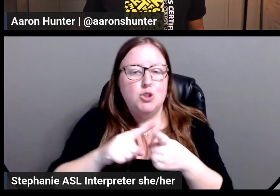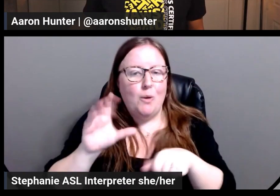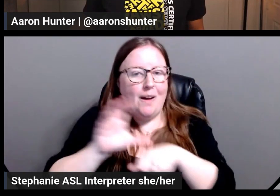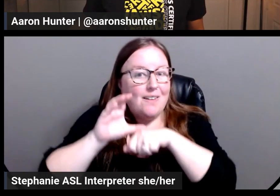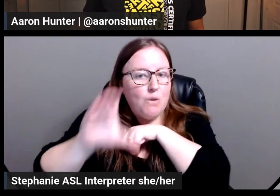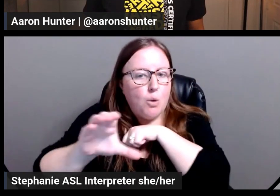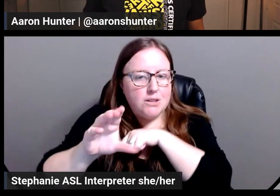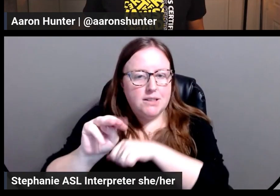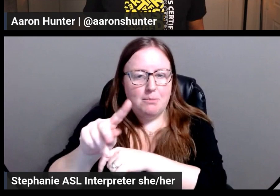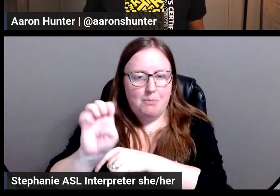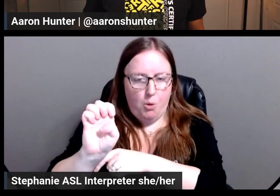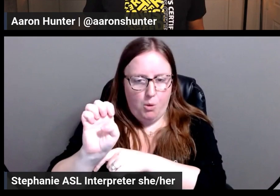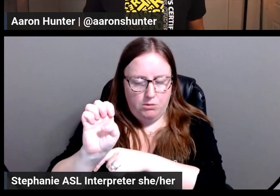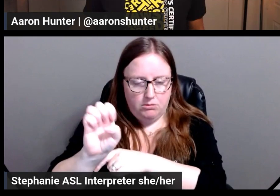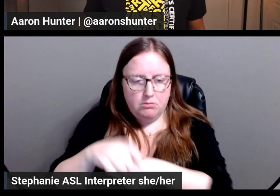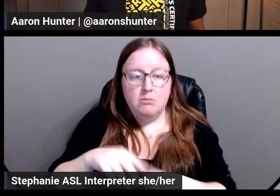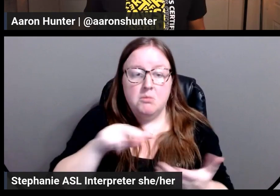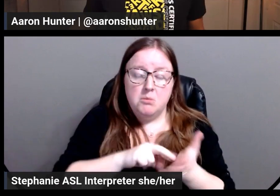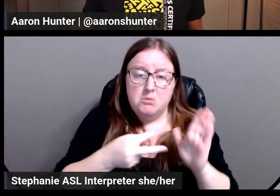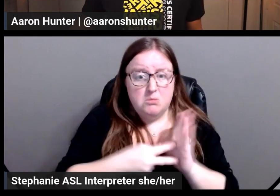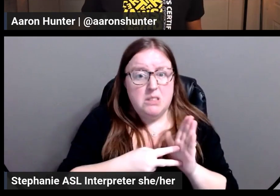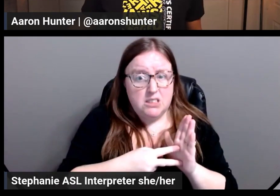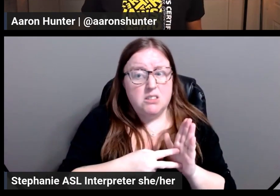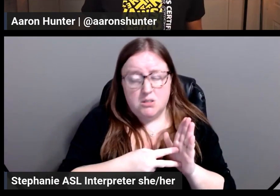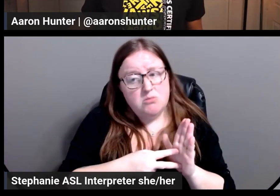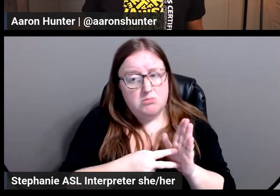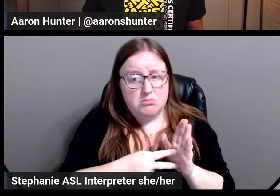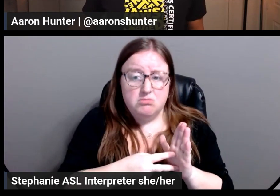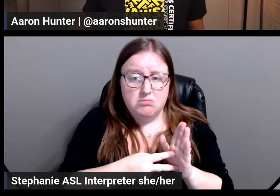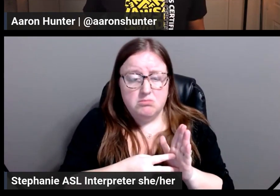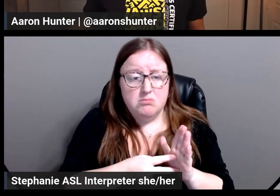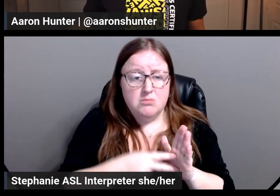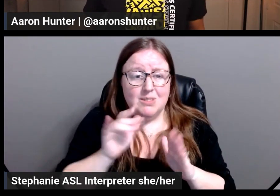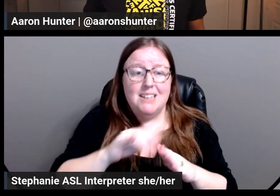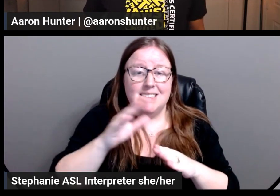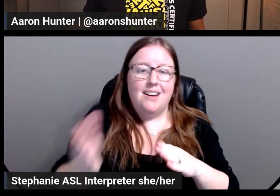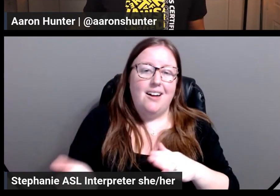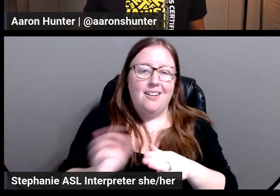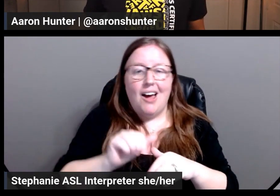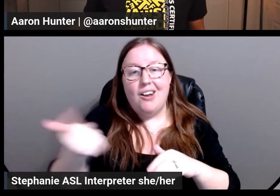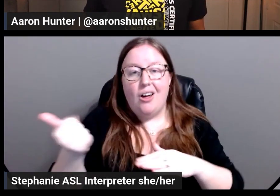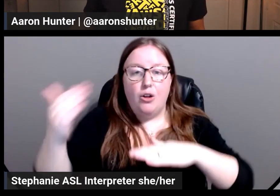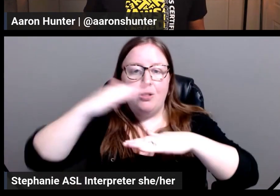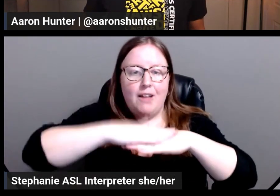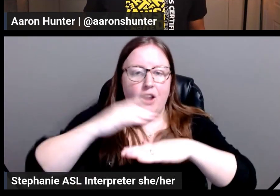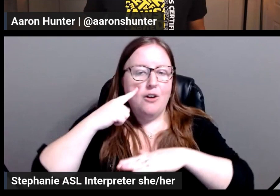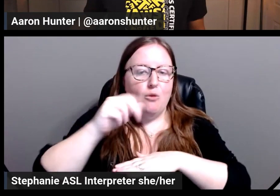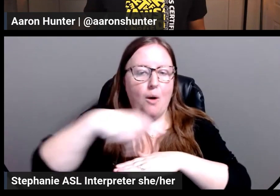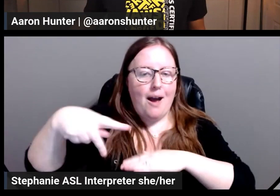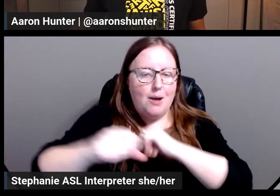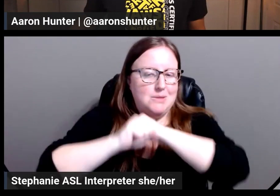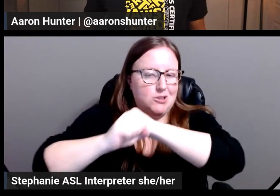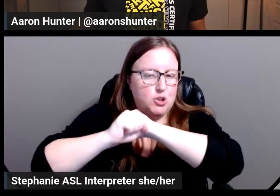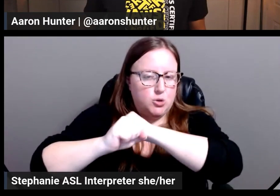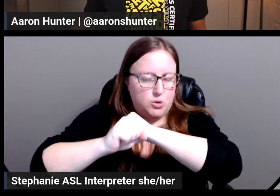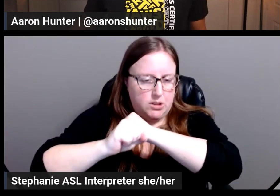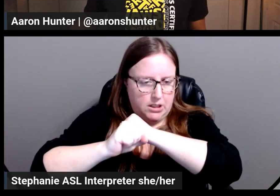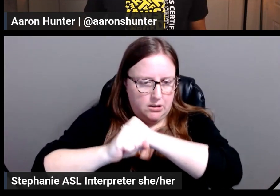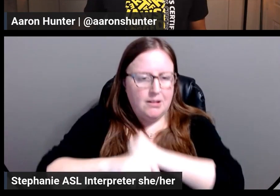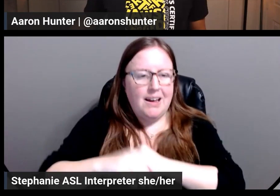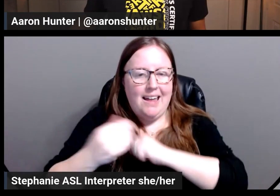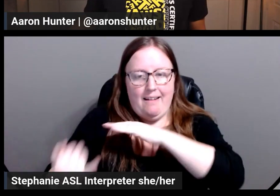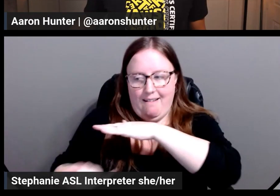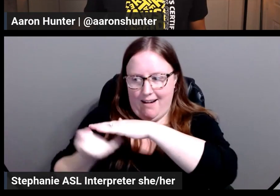mode, which gives you a pretty significant extra layer of application security and